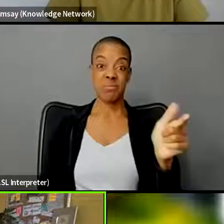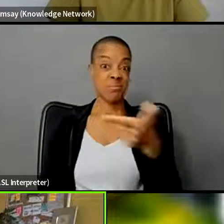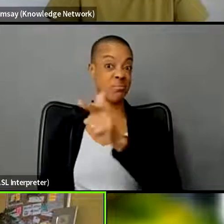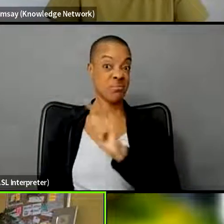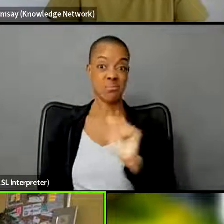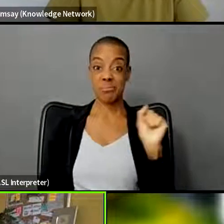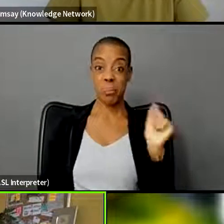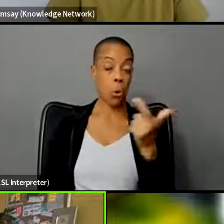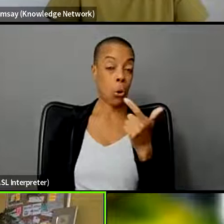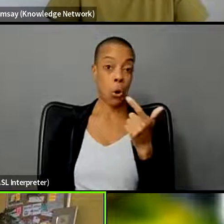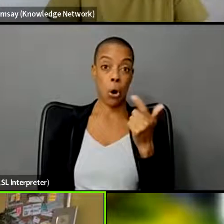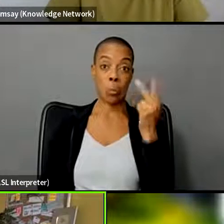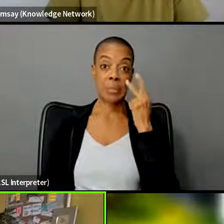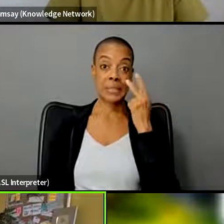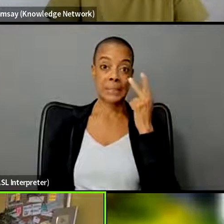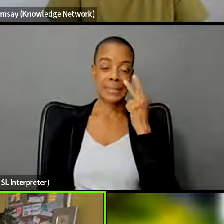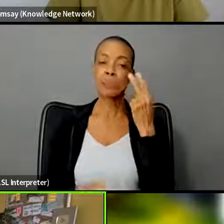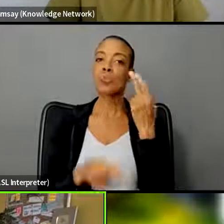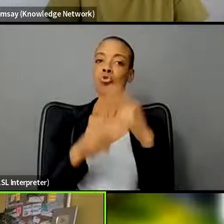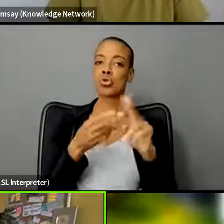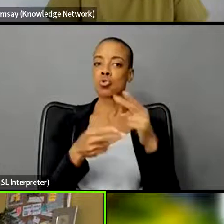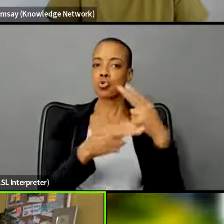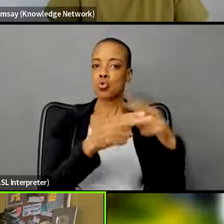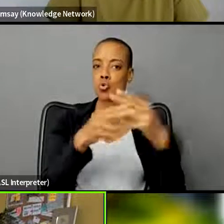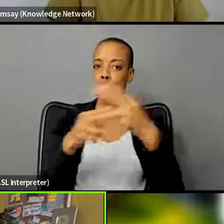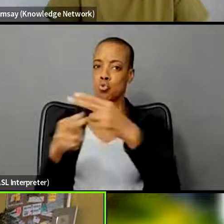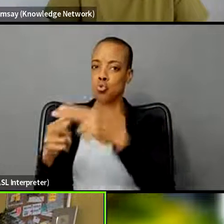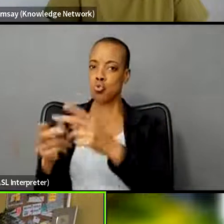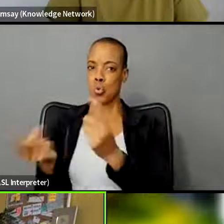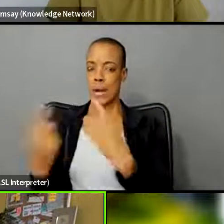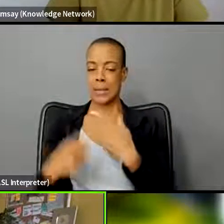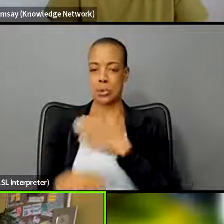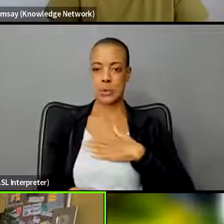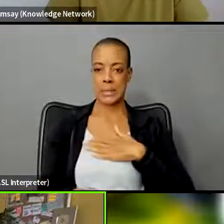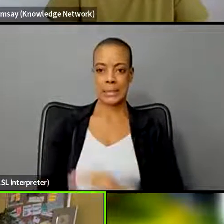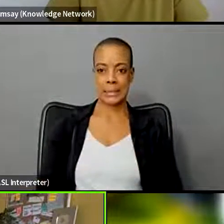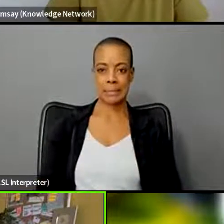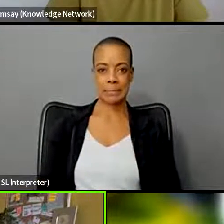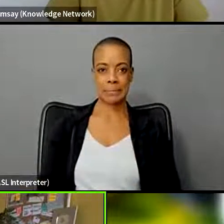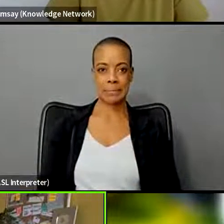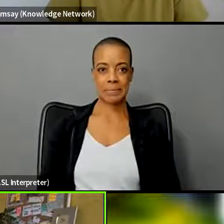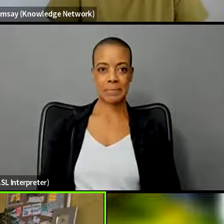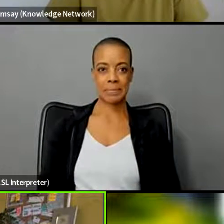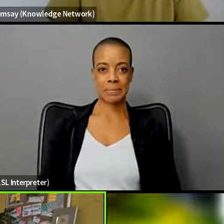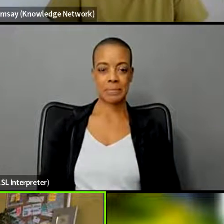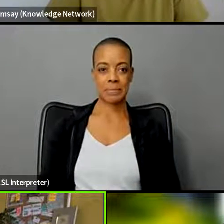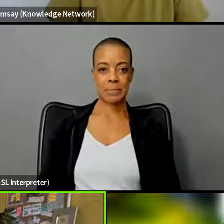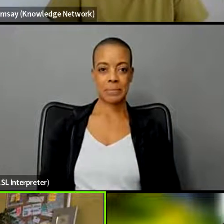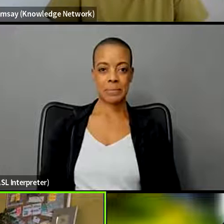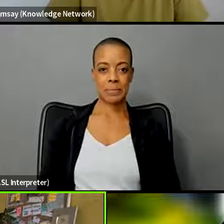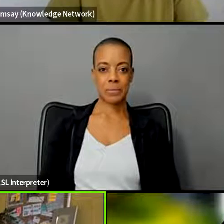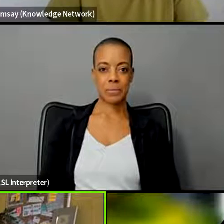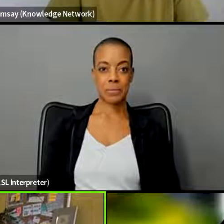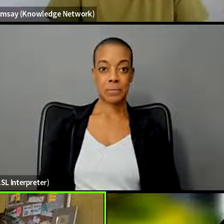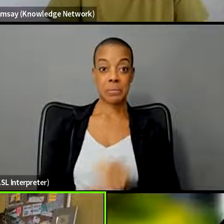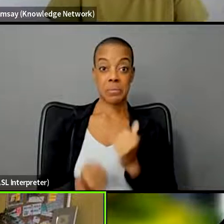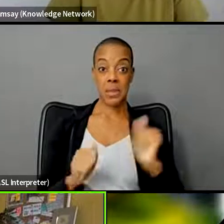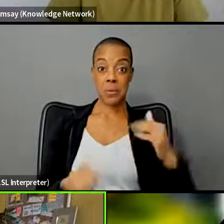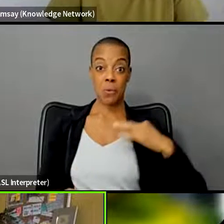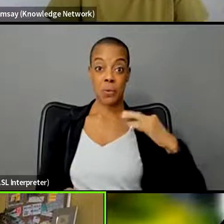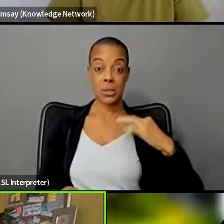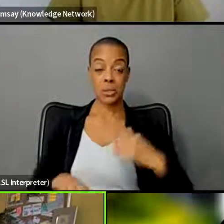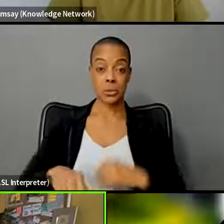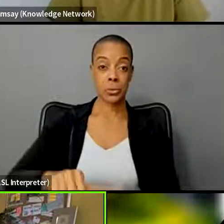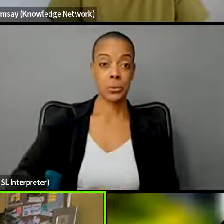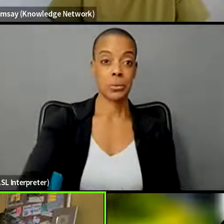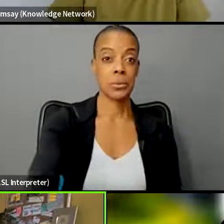But again, let's keep the answers shorter if we can, just around the numbers for this one. Anyone like to volunteer first?